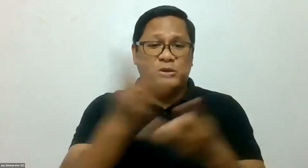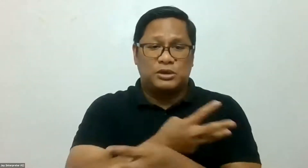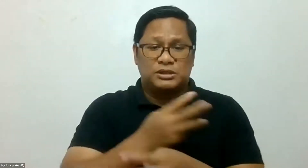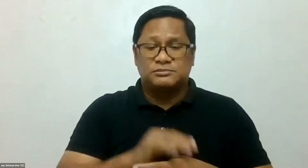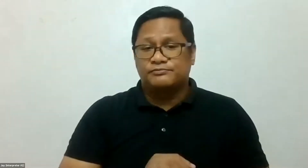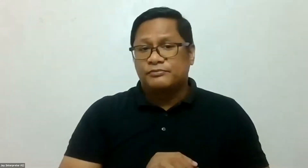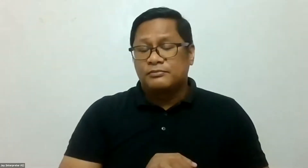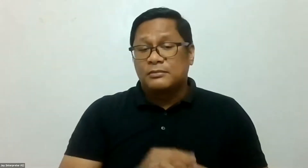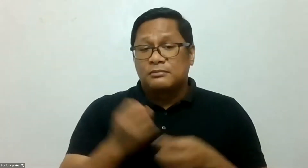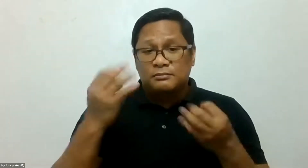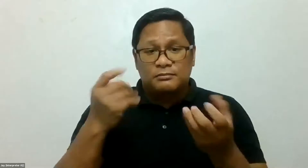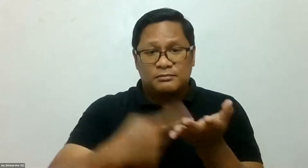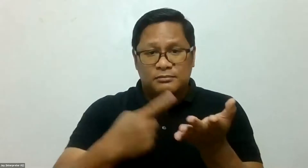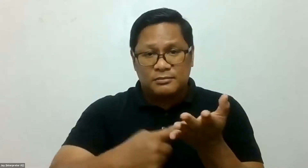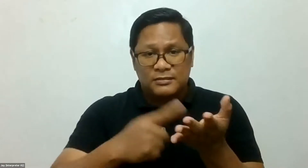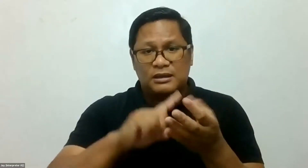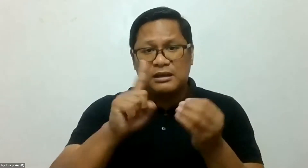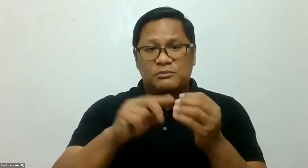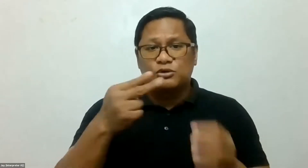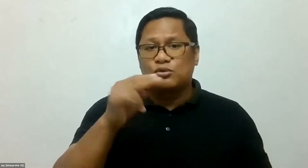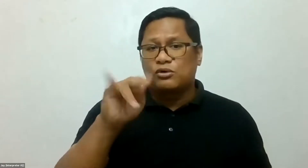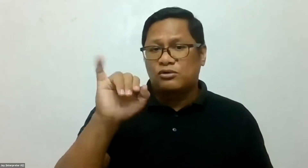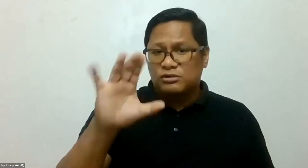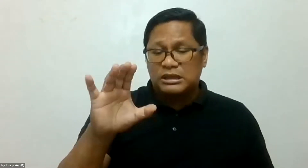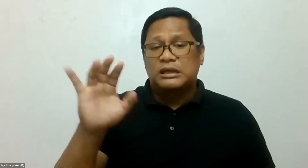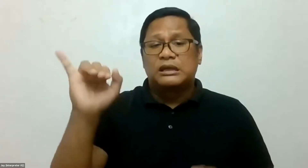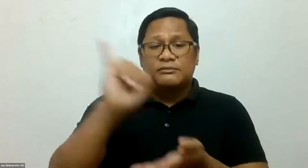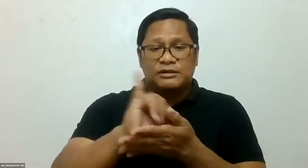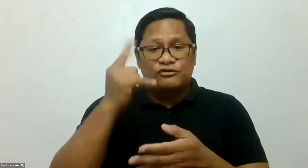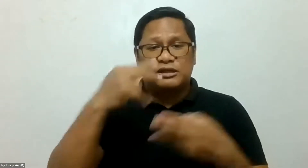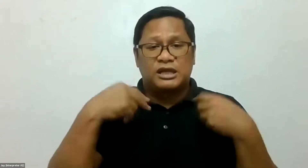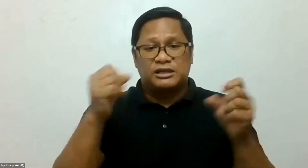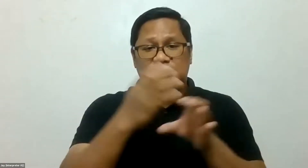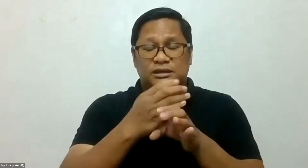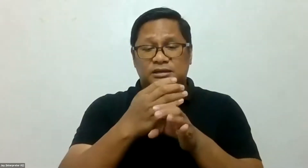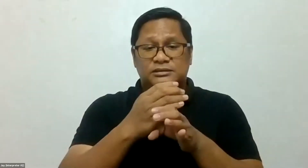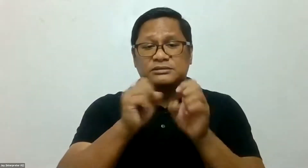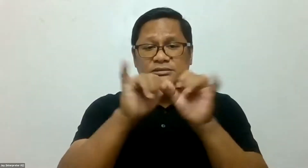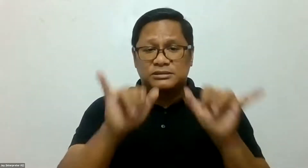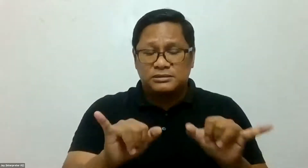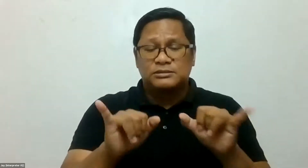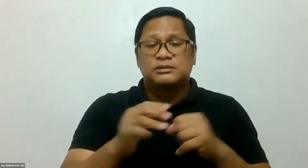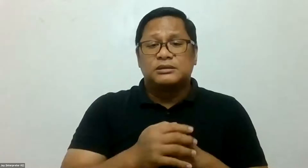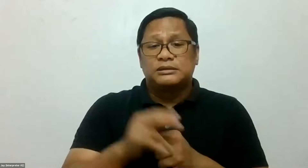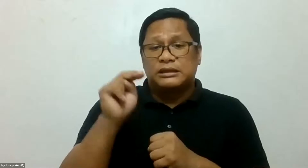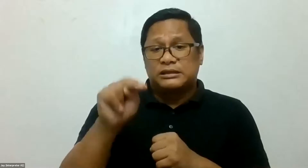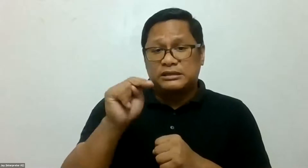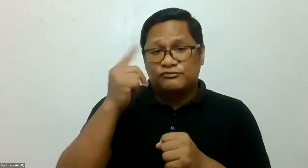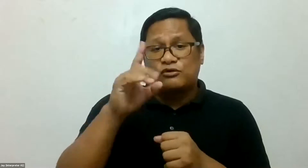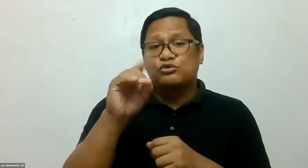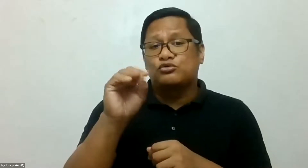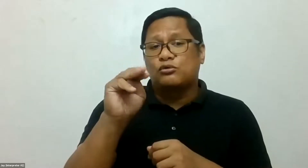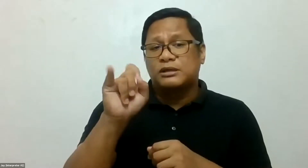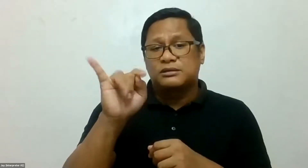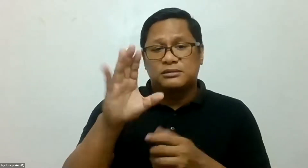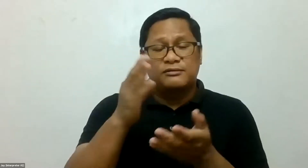so much discussion on chronic underinvestment in the healthcare system, so along with the need to have a sustained domestic funding.